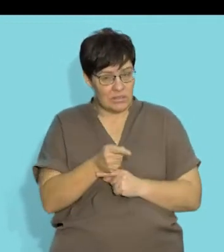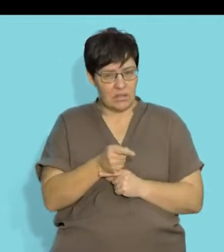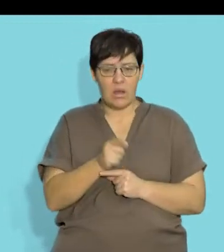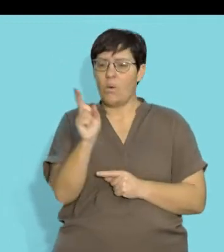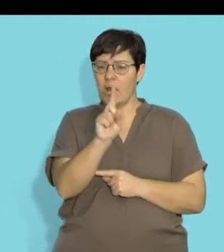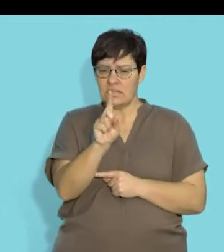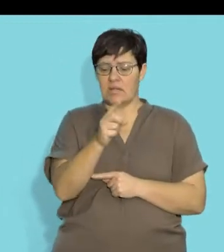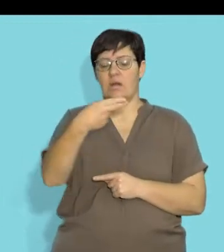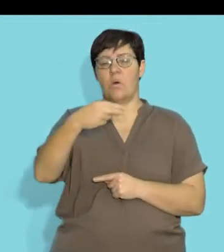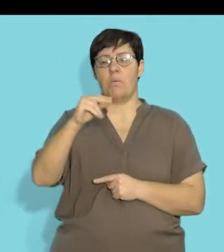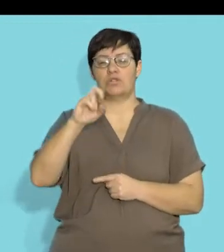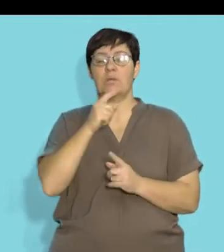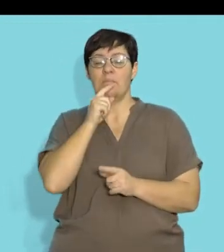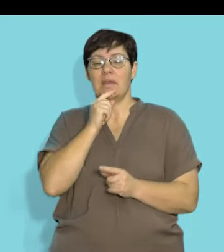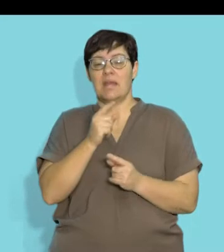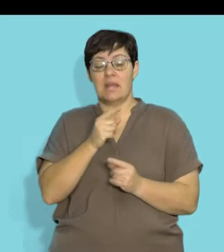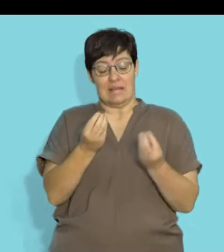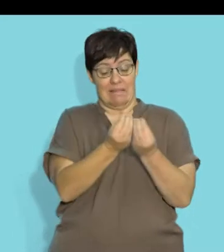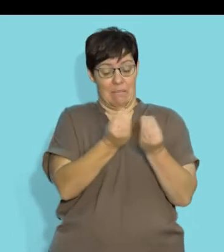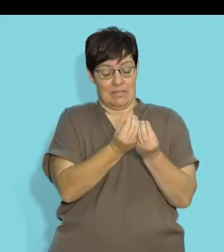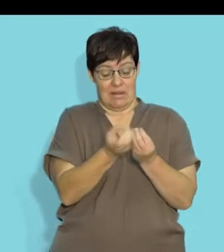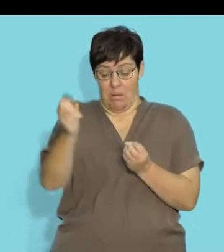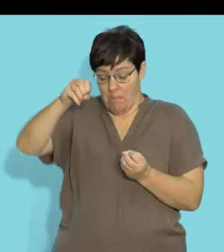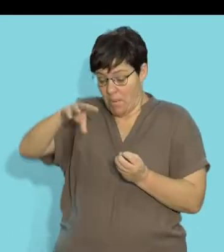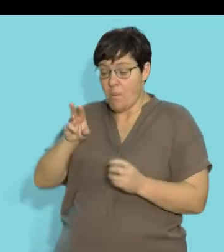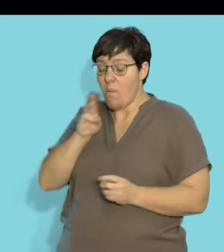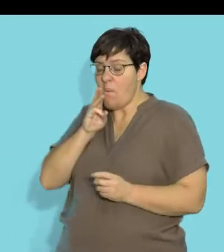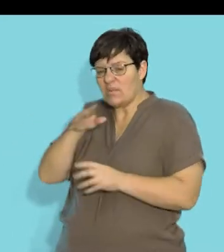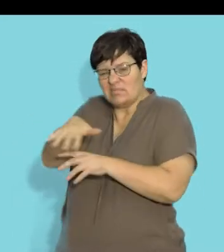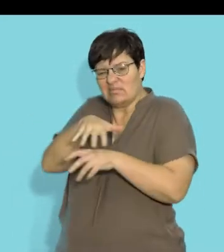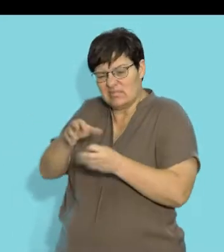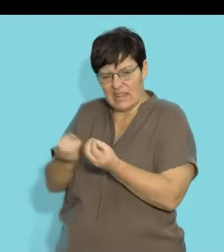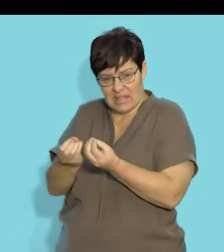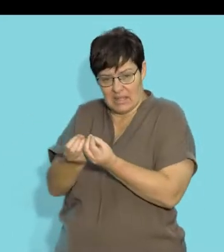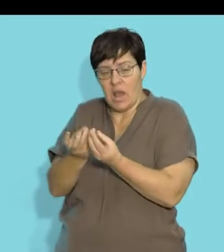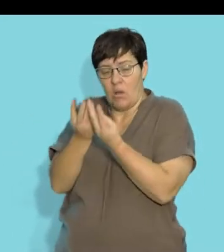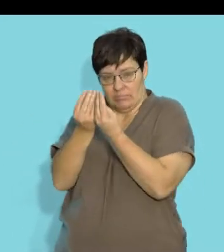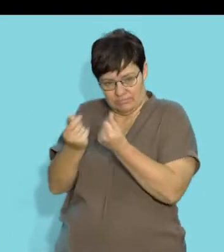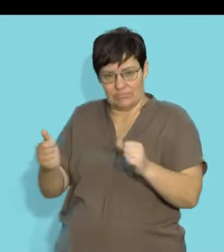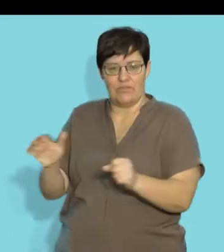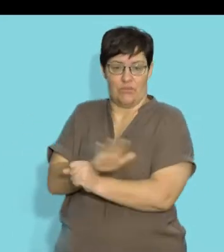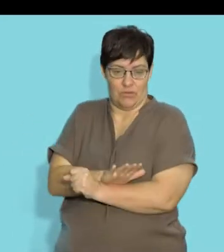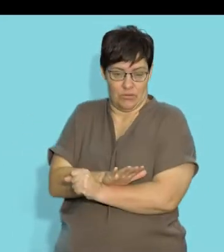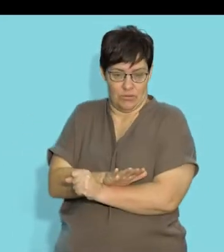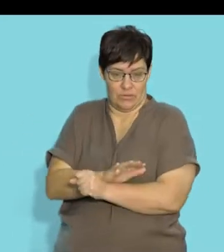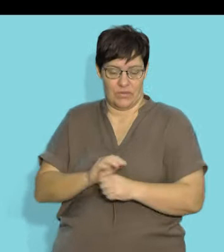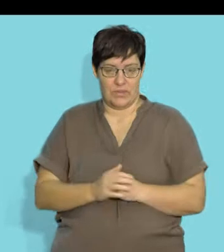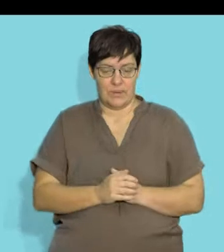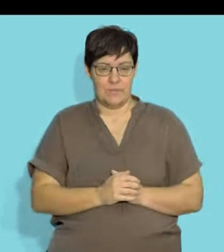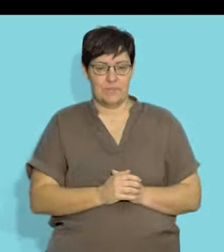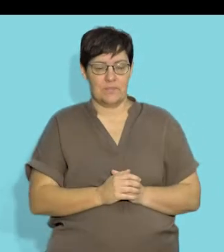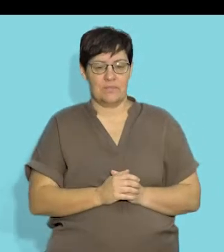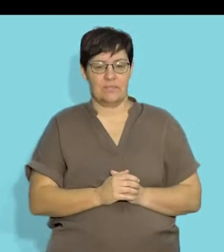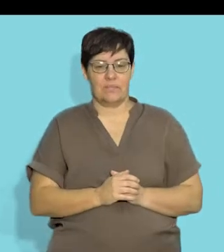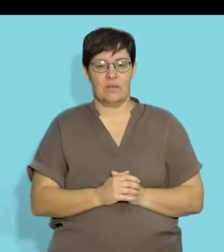a homogeneous solution. So the substance that the solute must be completely soluble. Okay.